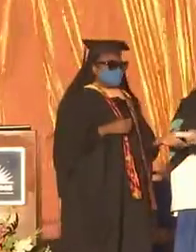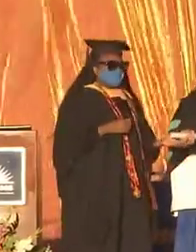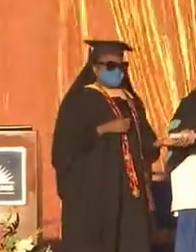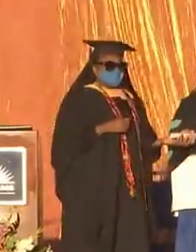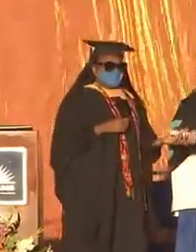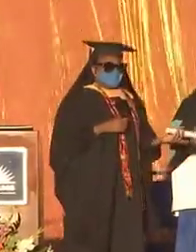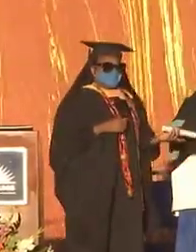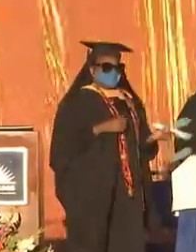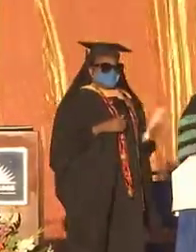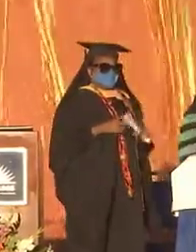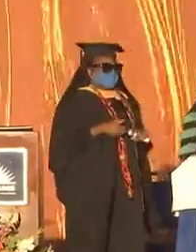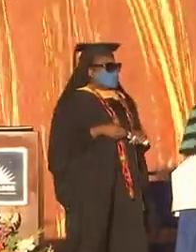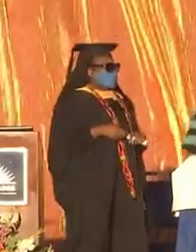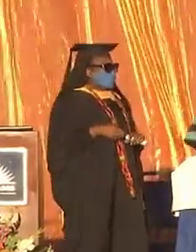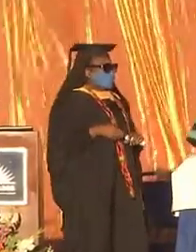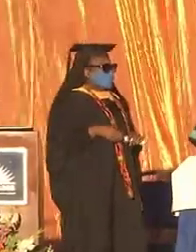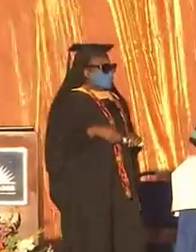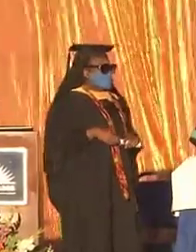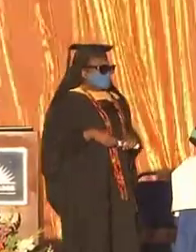Maggie Glasky.